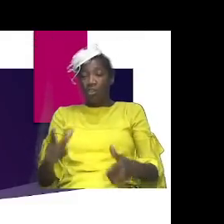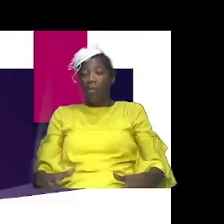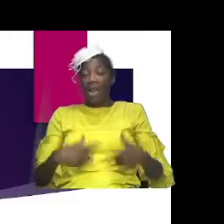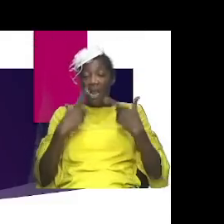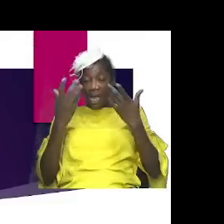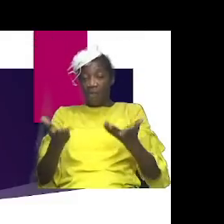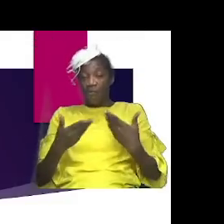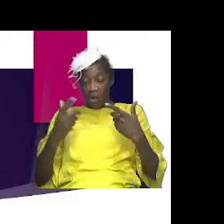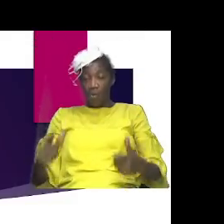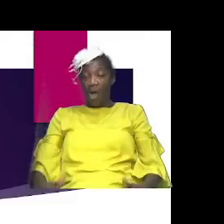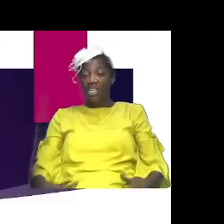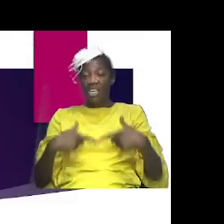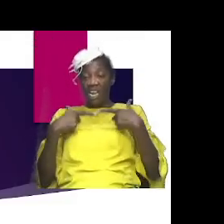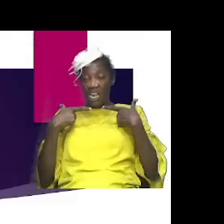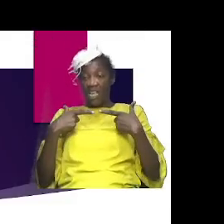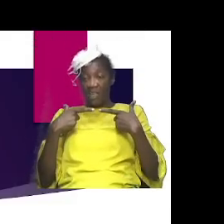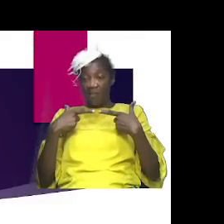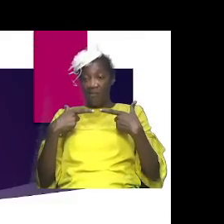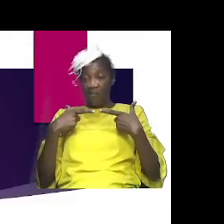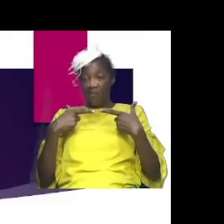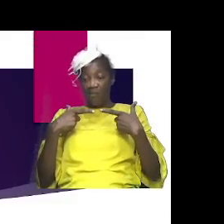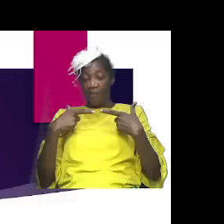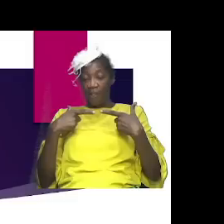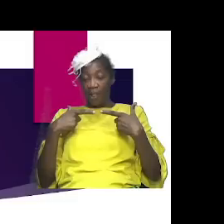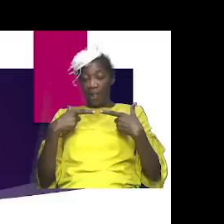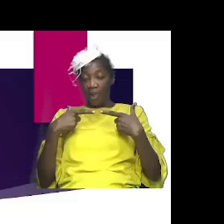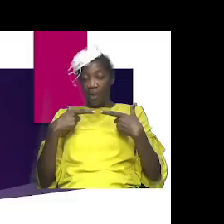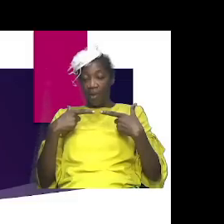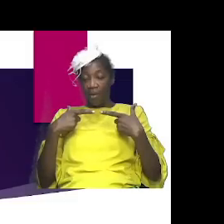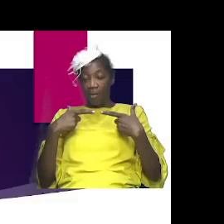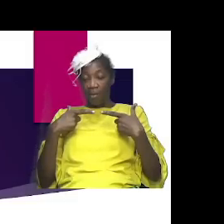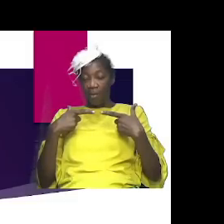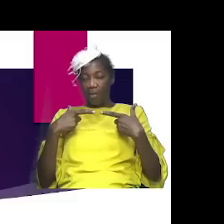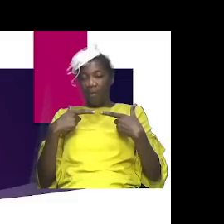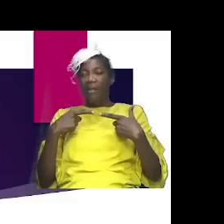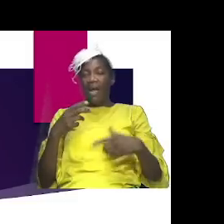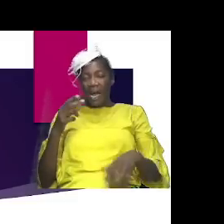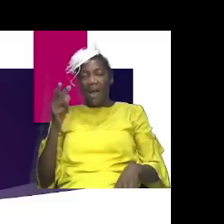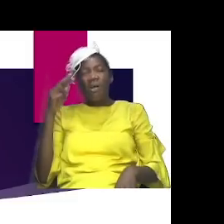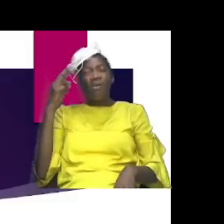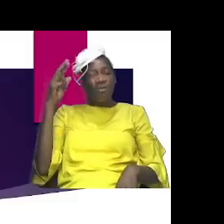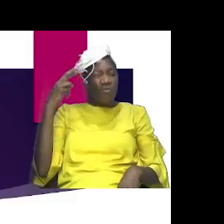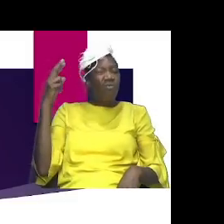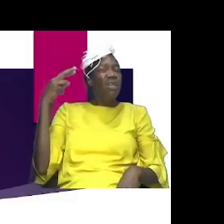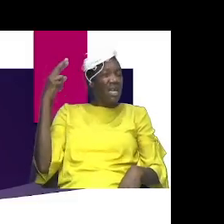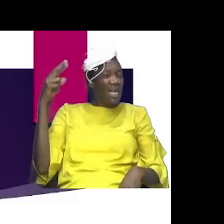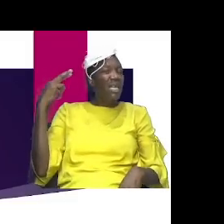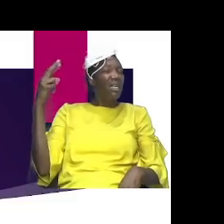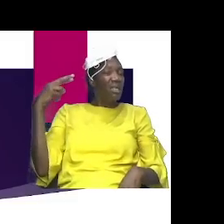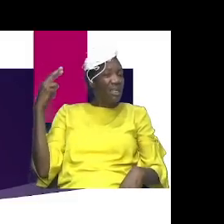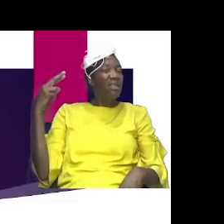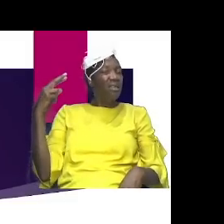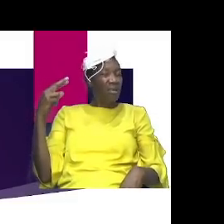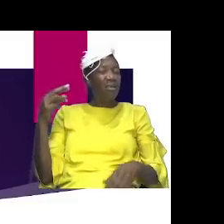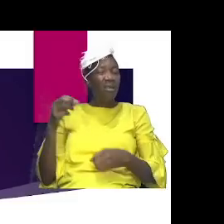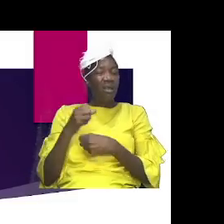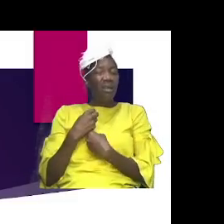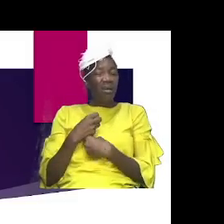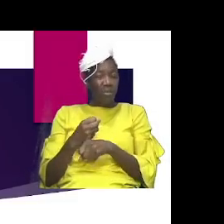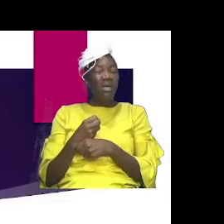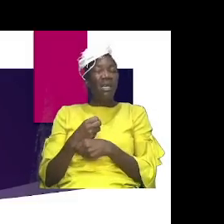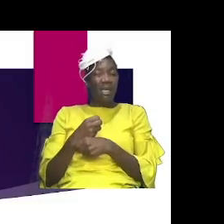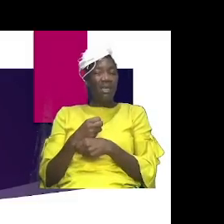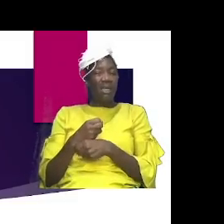at all costs, we will rationalize and reason out something that makes it become palatable